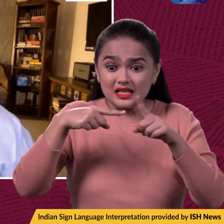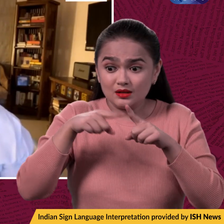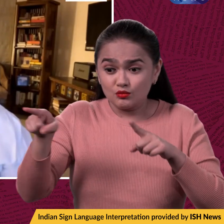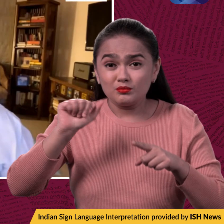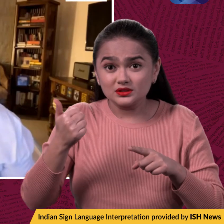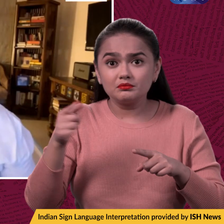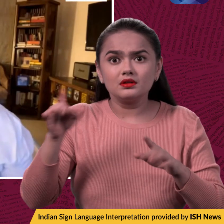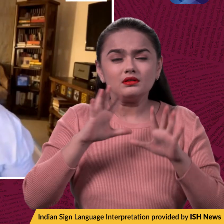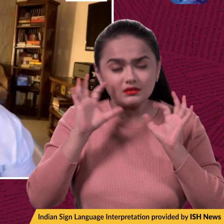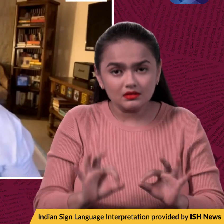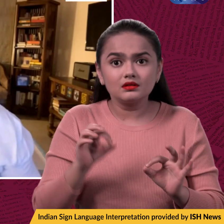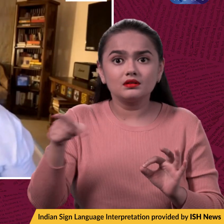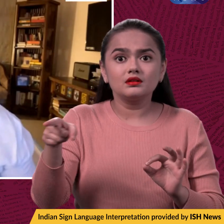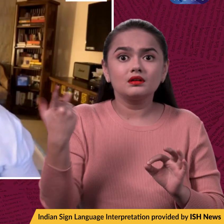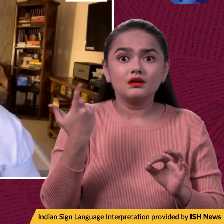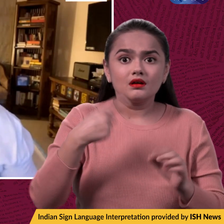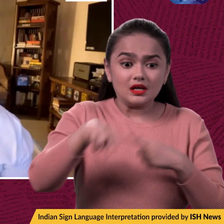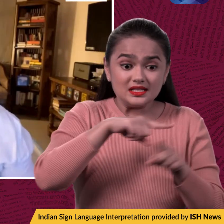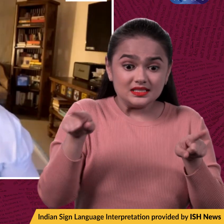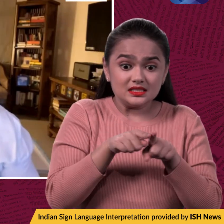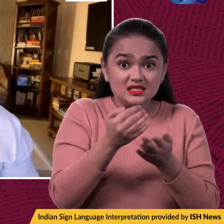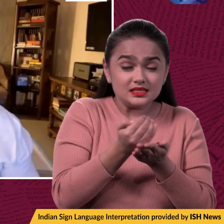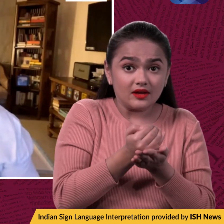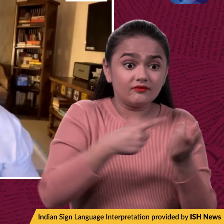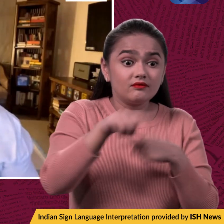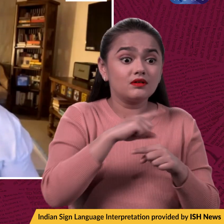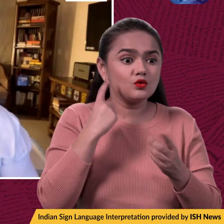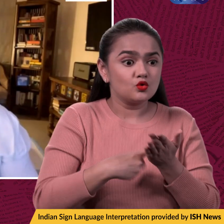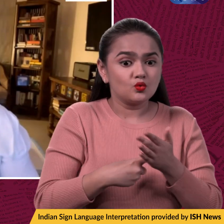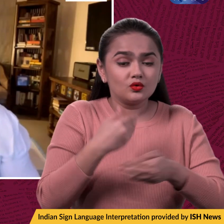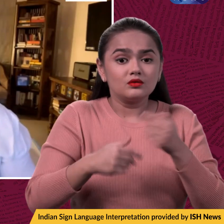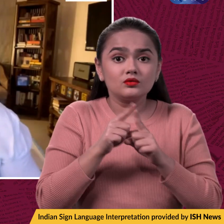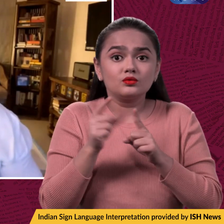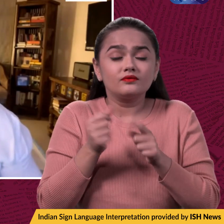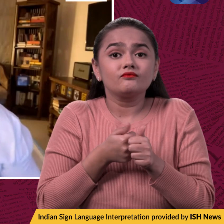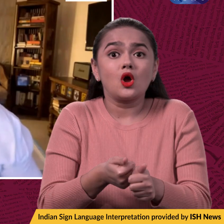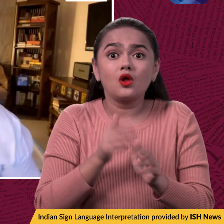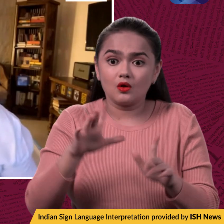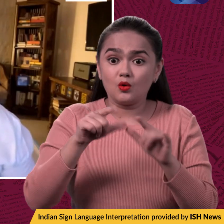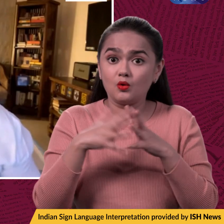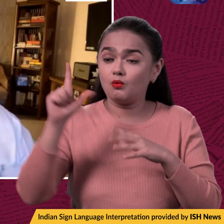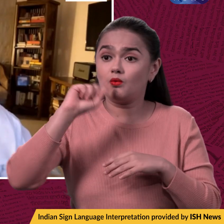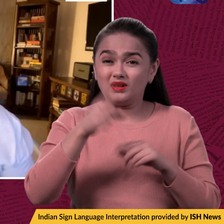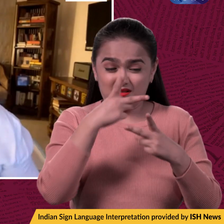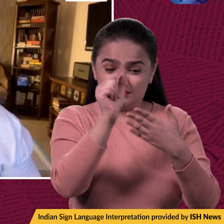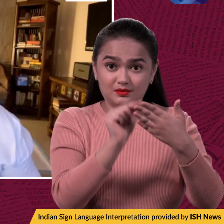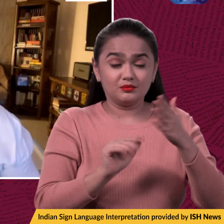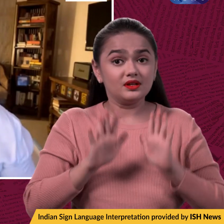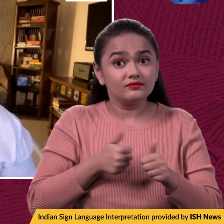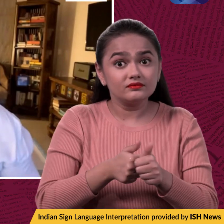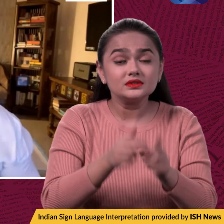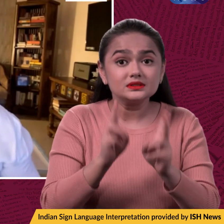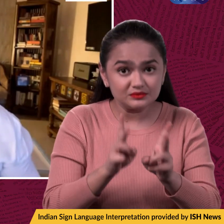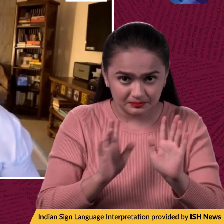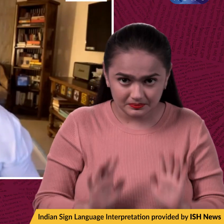to Tripura to ensure remaining phases of elections take place in a safe and secure manner. Reports of law and order which have been drawn to the attention